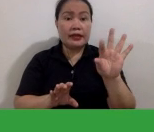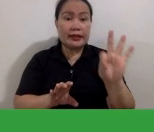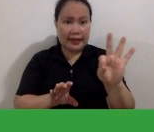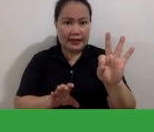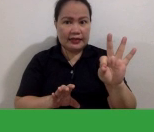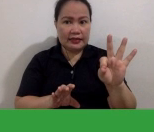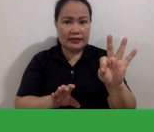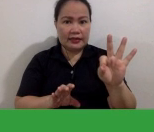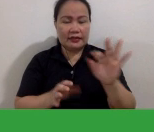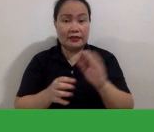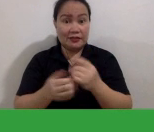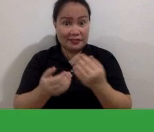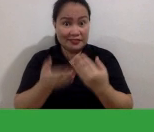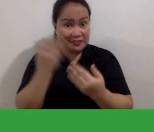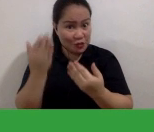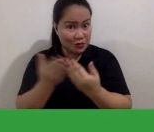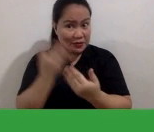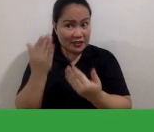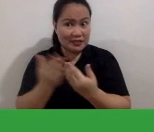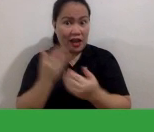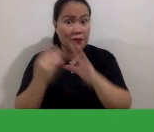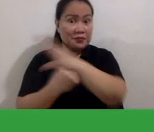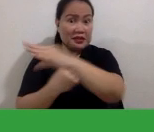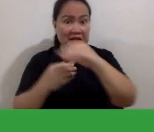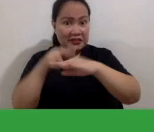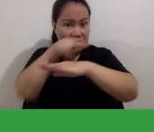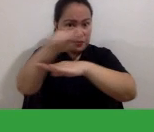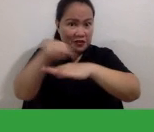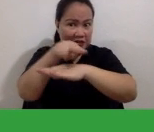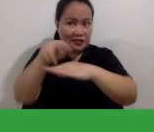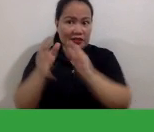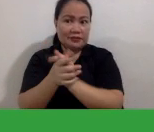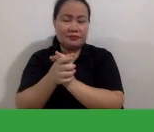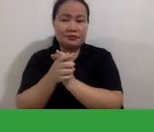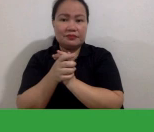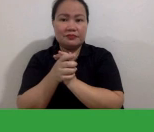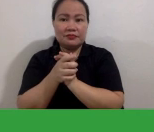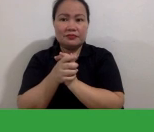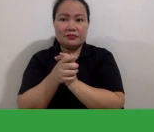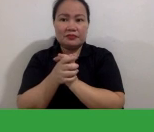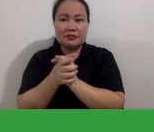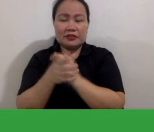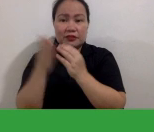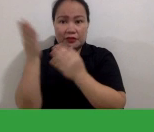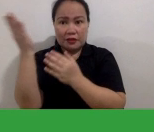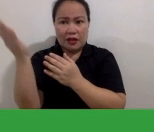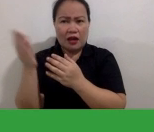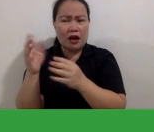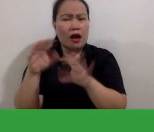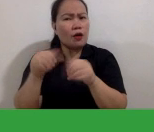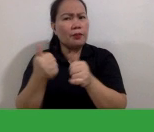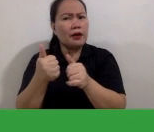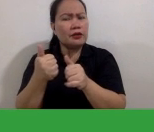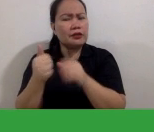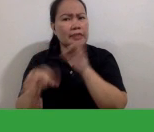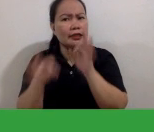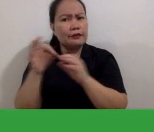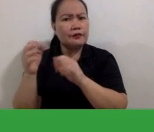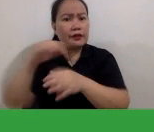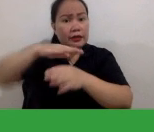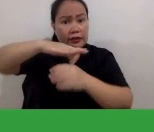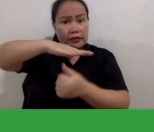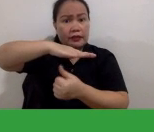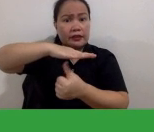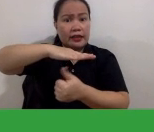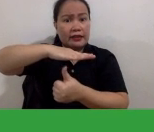That is 9%. Okay po. Now, halimbawa ito, kagaya nito, this is 10. So, how will